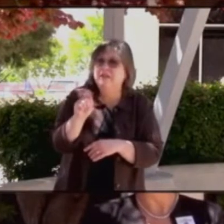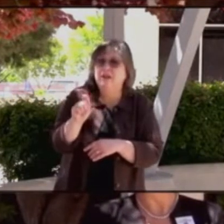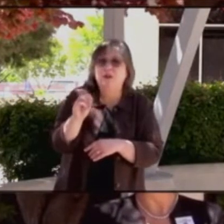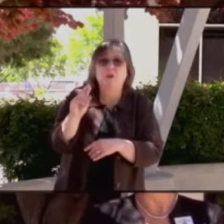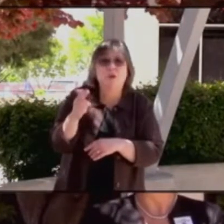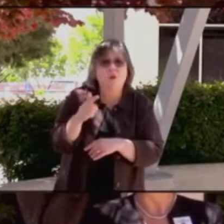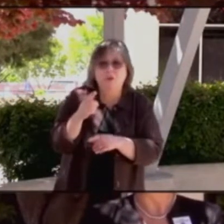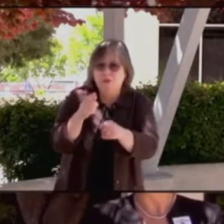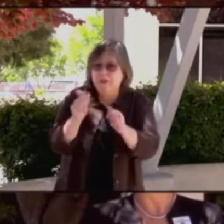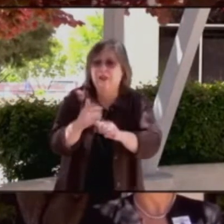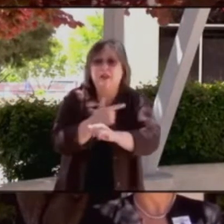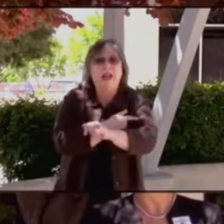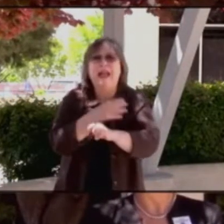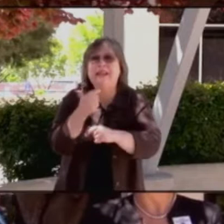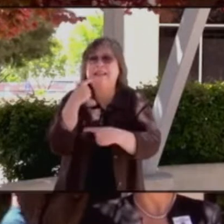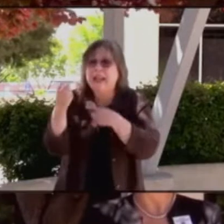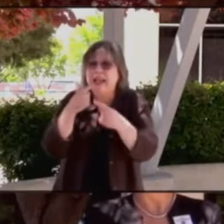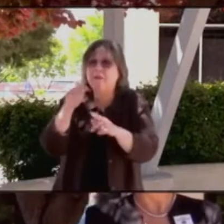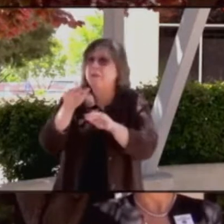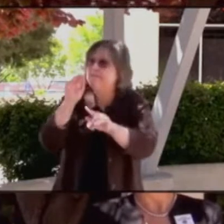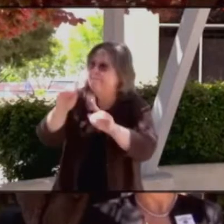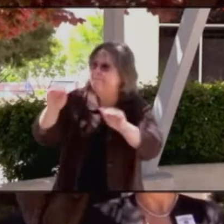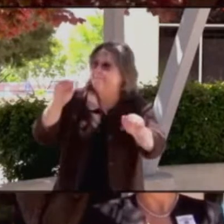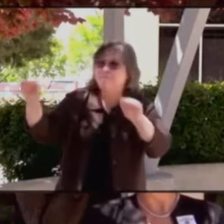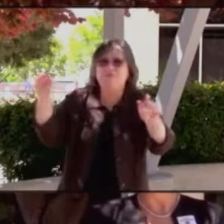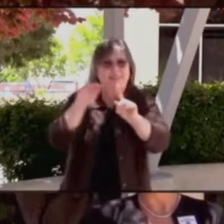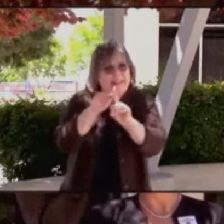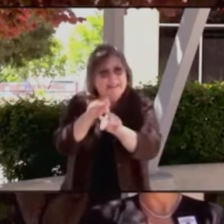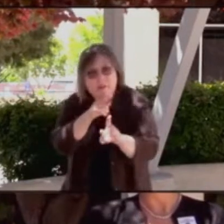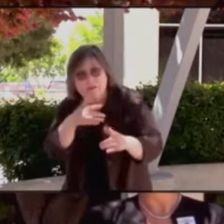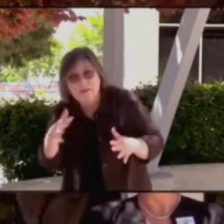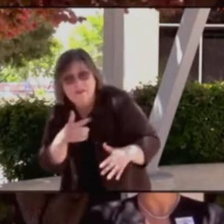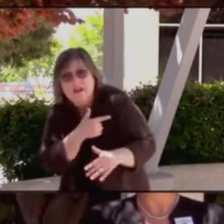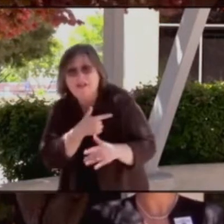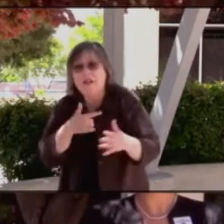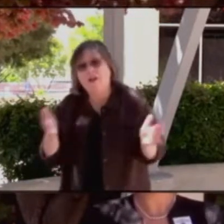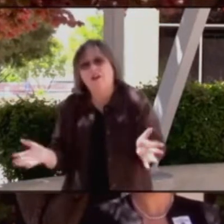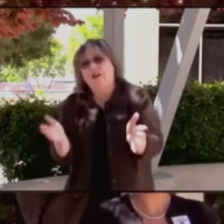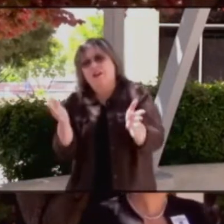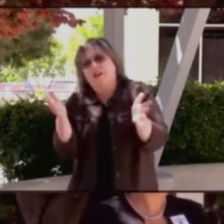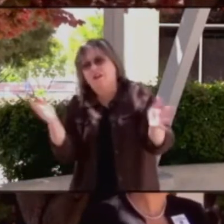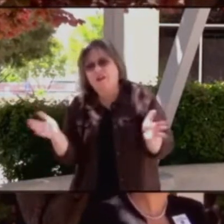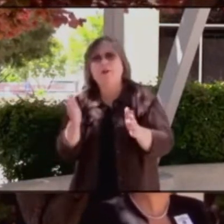tell everyone, get vaccinated now. Thank you very much.